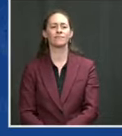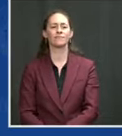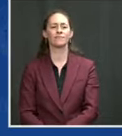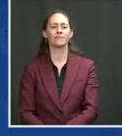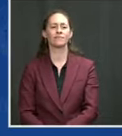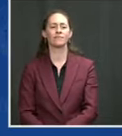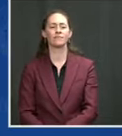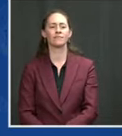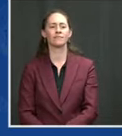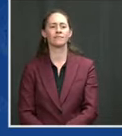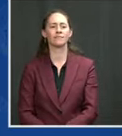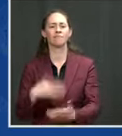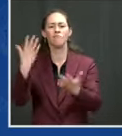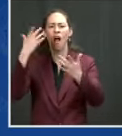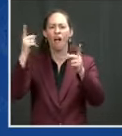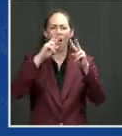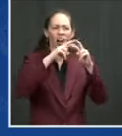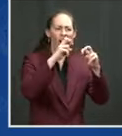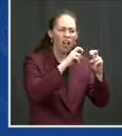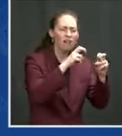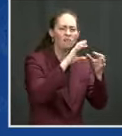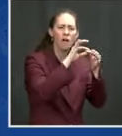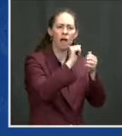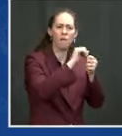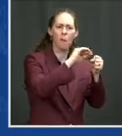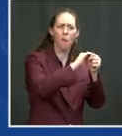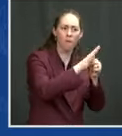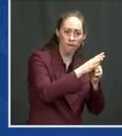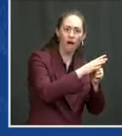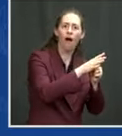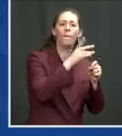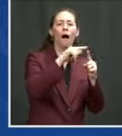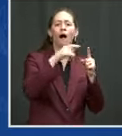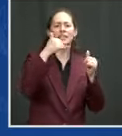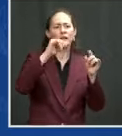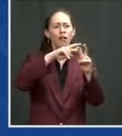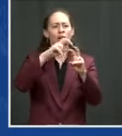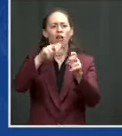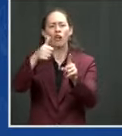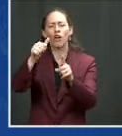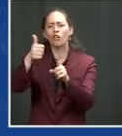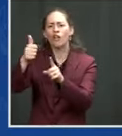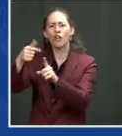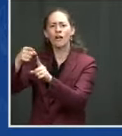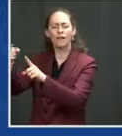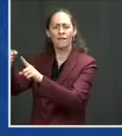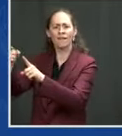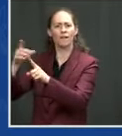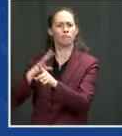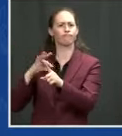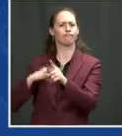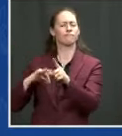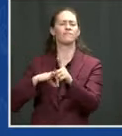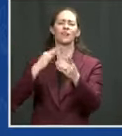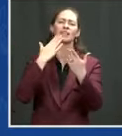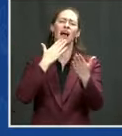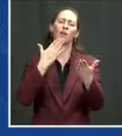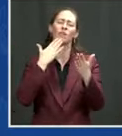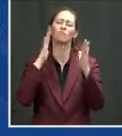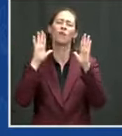them communicable diseases. But at any rate, I just want to thank you all, you know, you've done, you've been great partners in this effort and